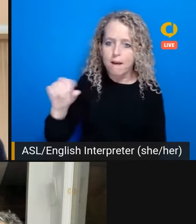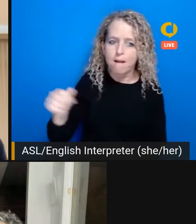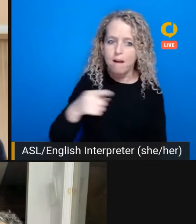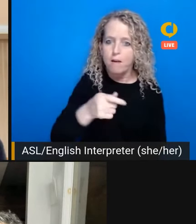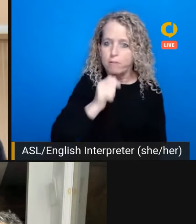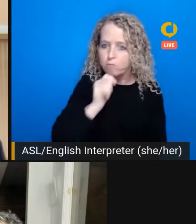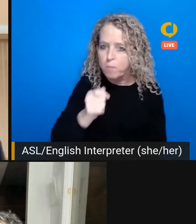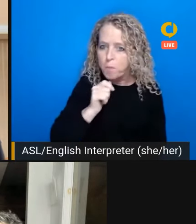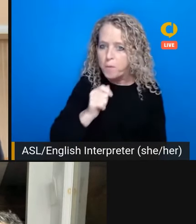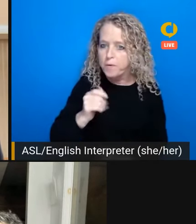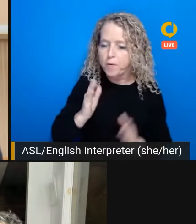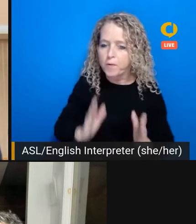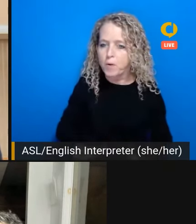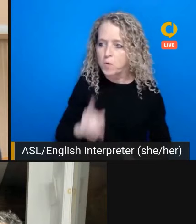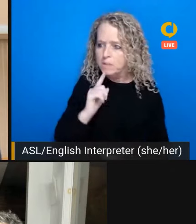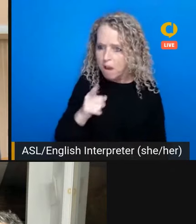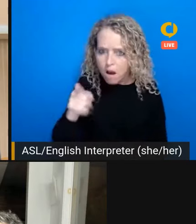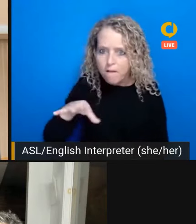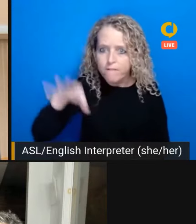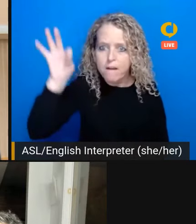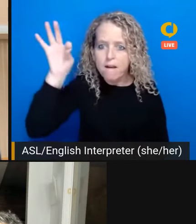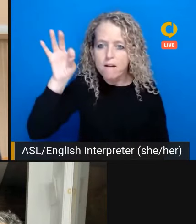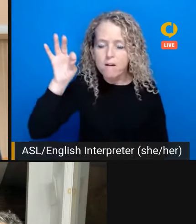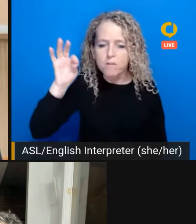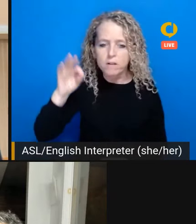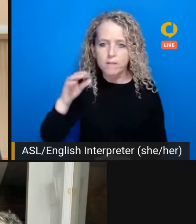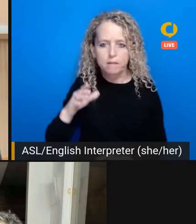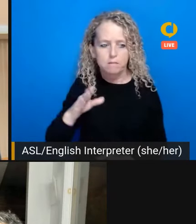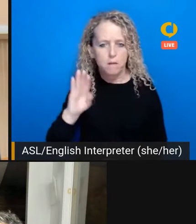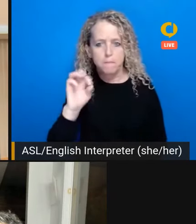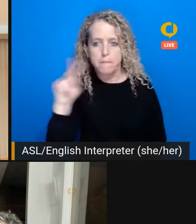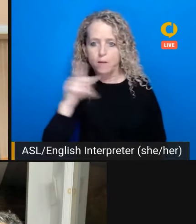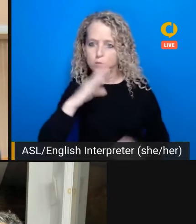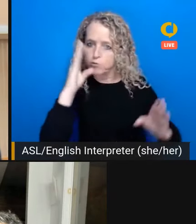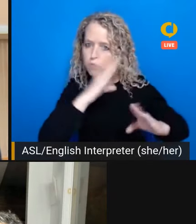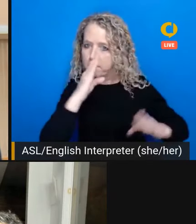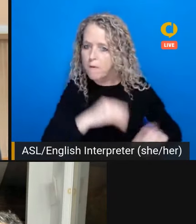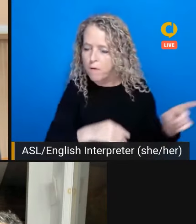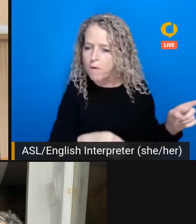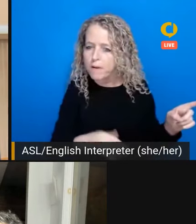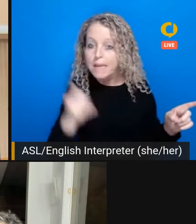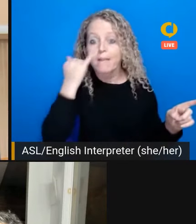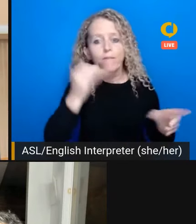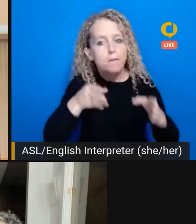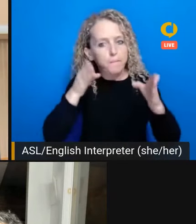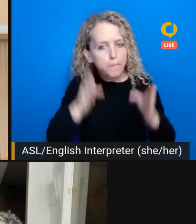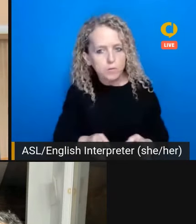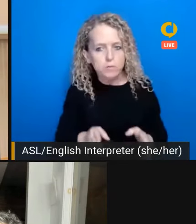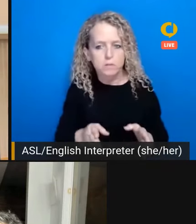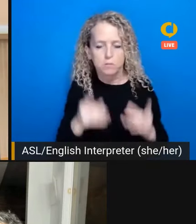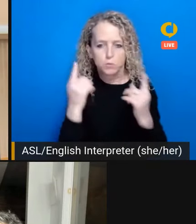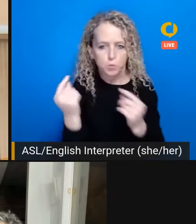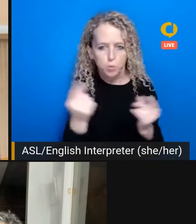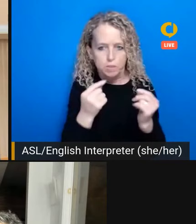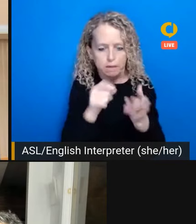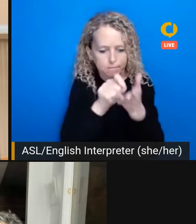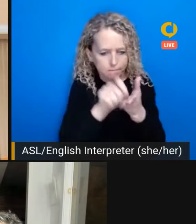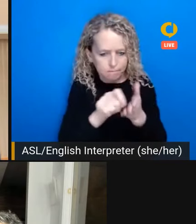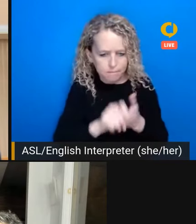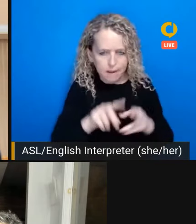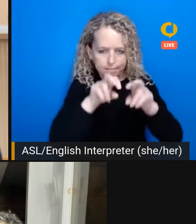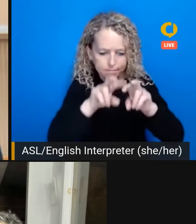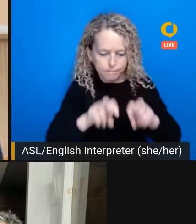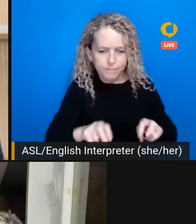news, right? And everyone would know, right? And then the bank would get in trouble. But now, instead of that, the